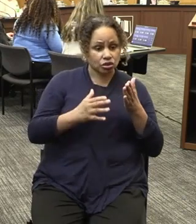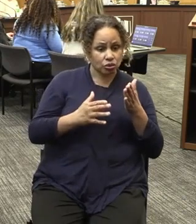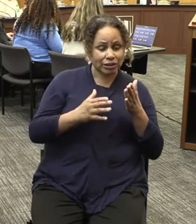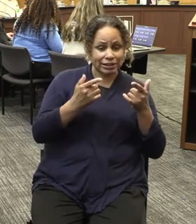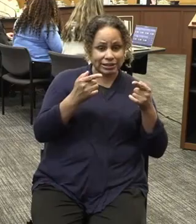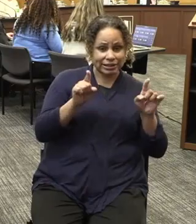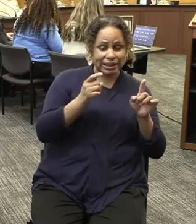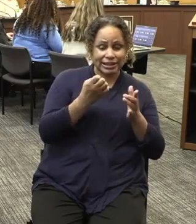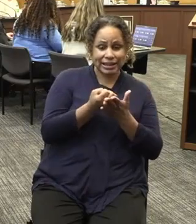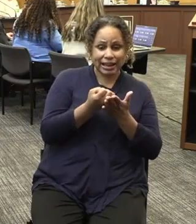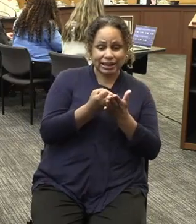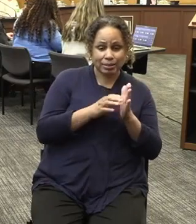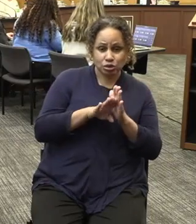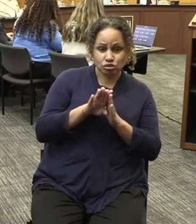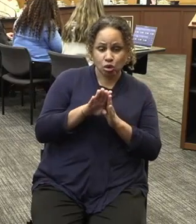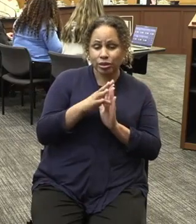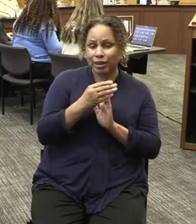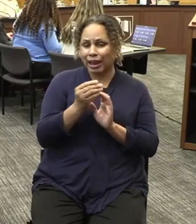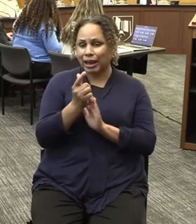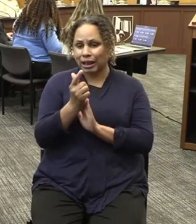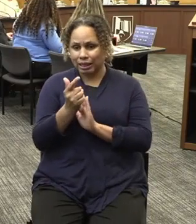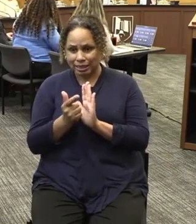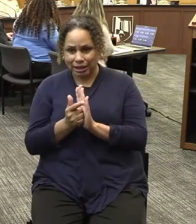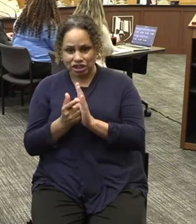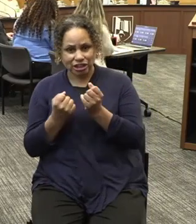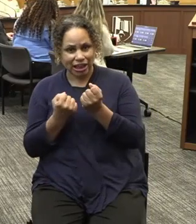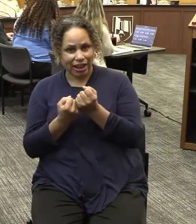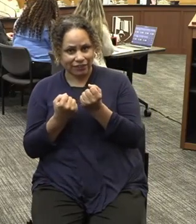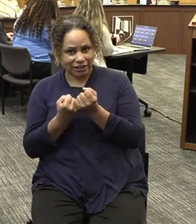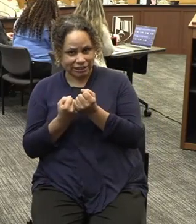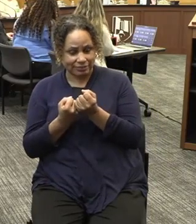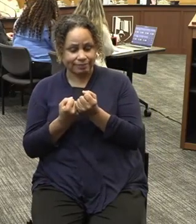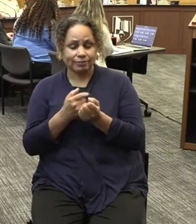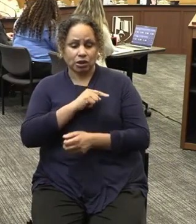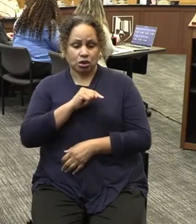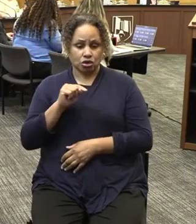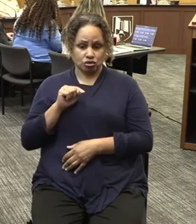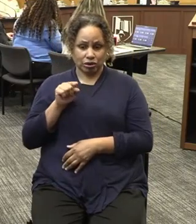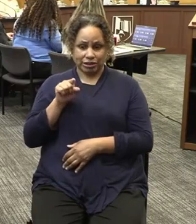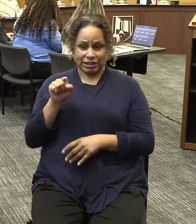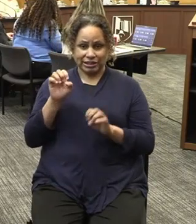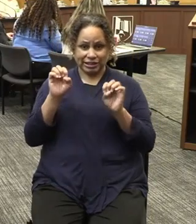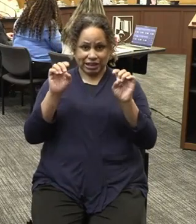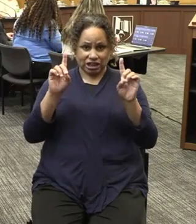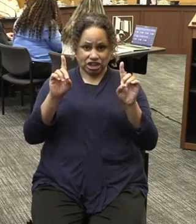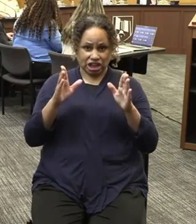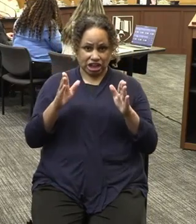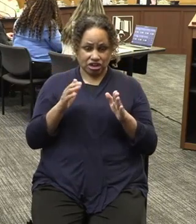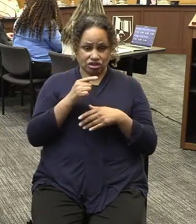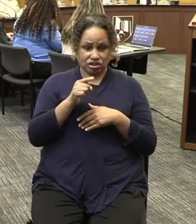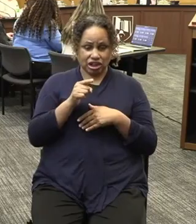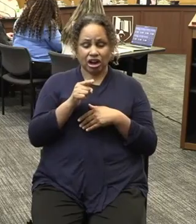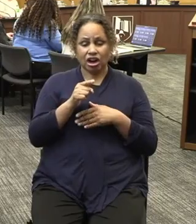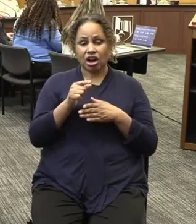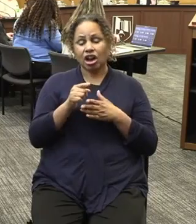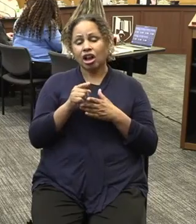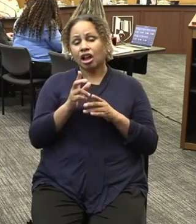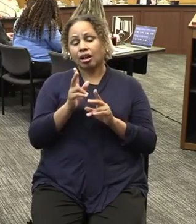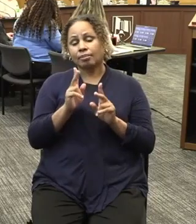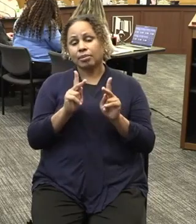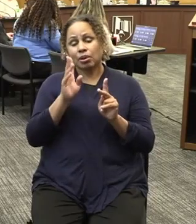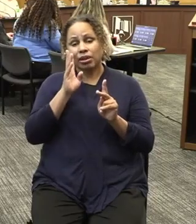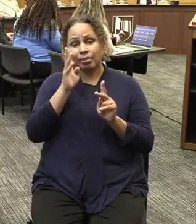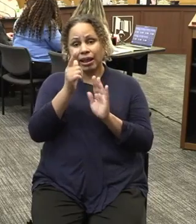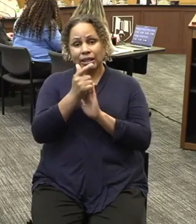economic growth, and legislative advocacy. Trustees, educators, legislators, business leaders, and workforce